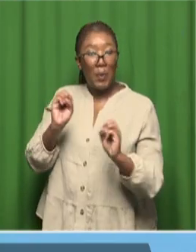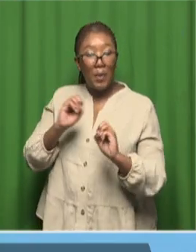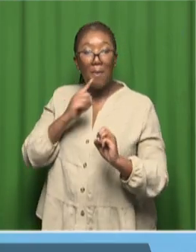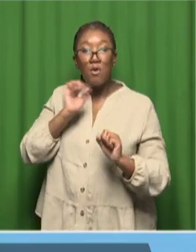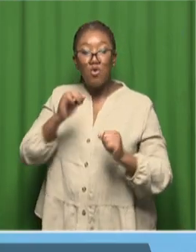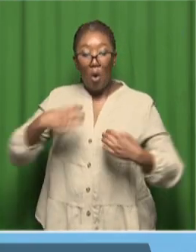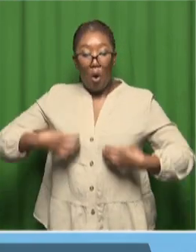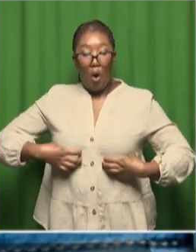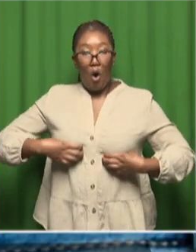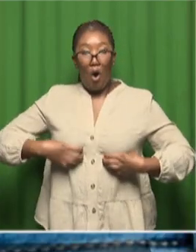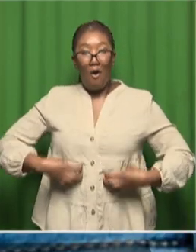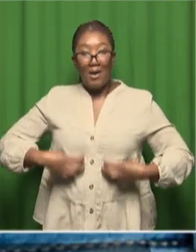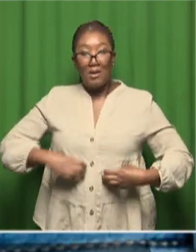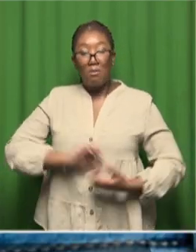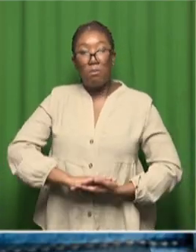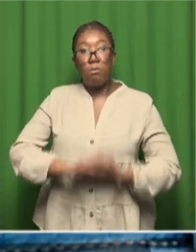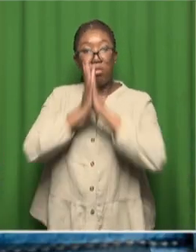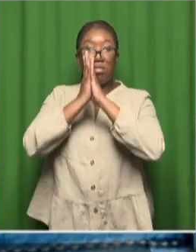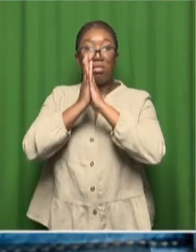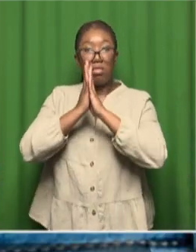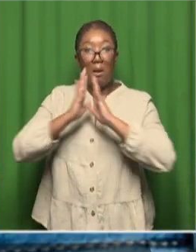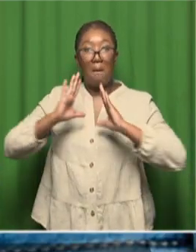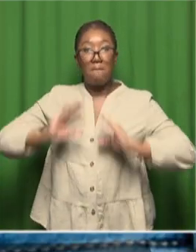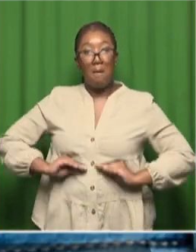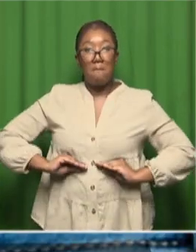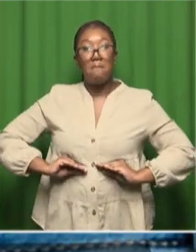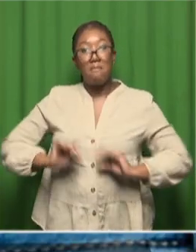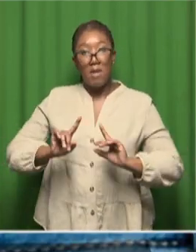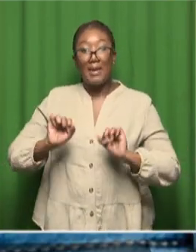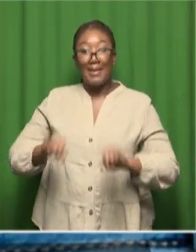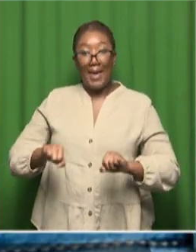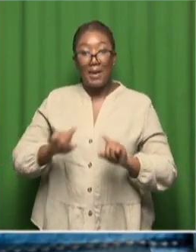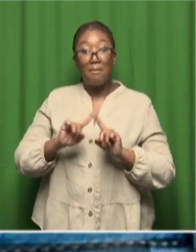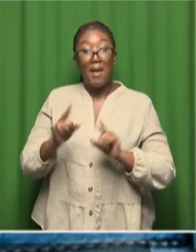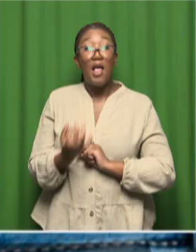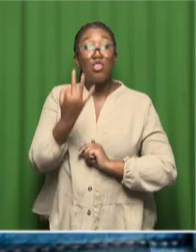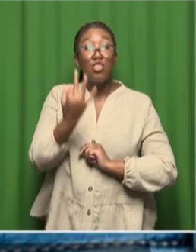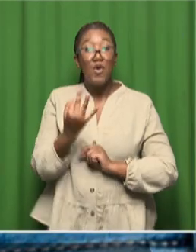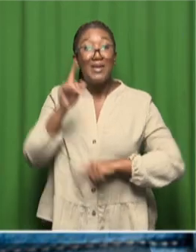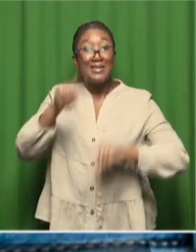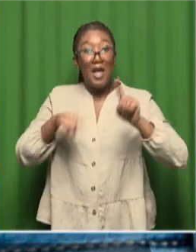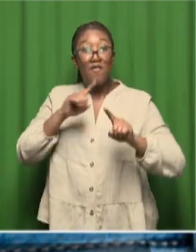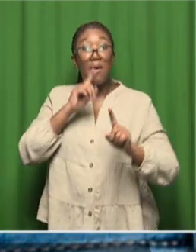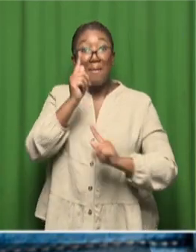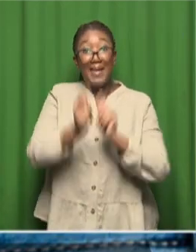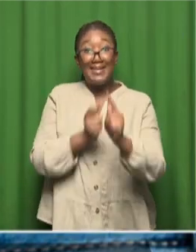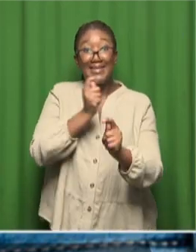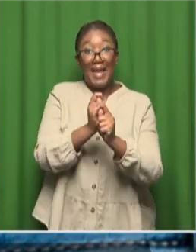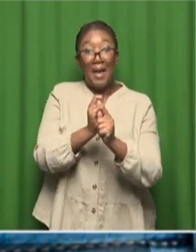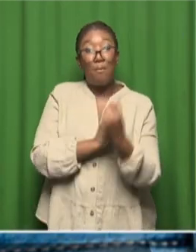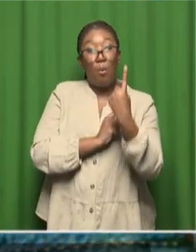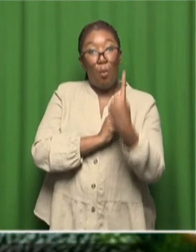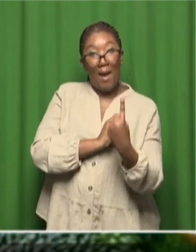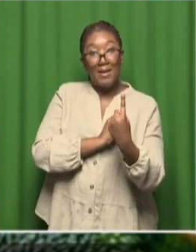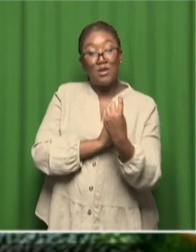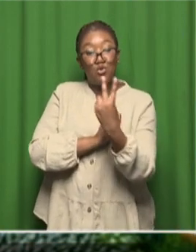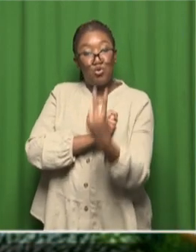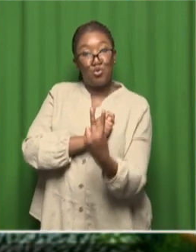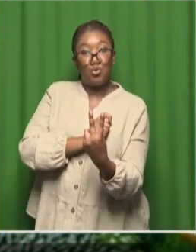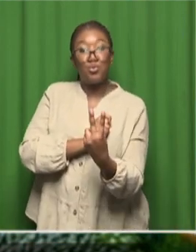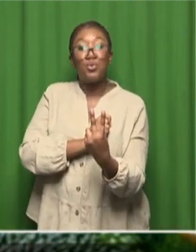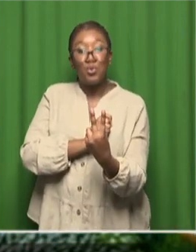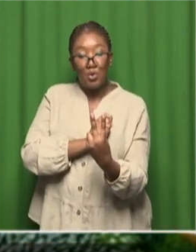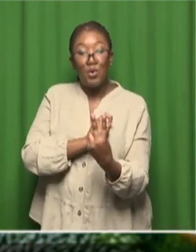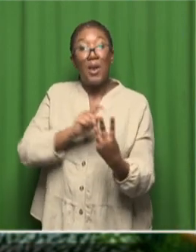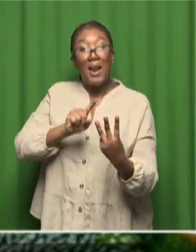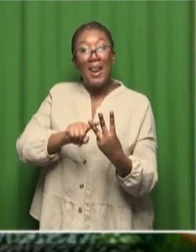There are many types of diabetes, but three main types are the most common, from type 1 to type 2, and even